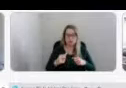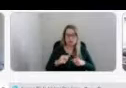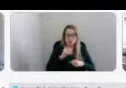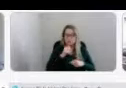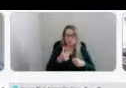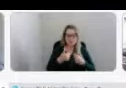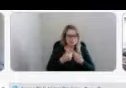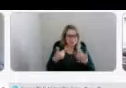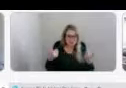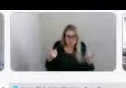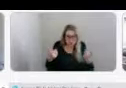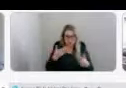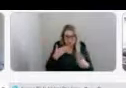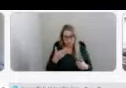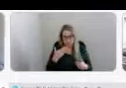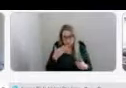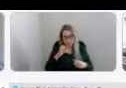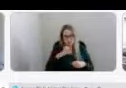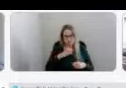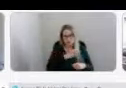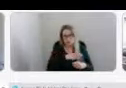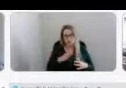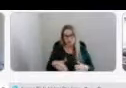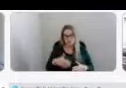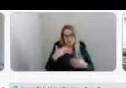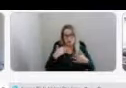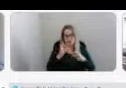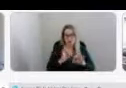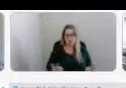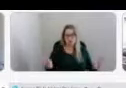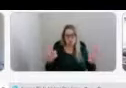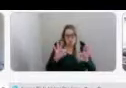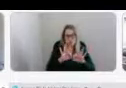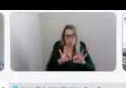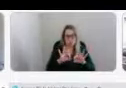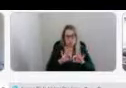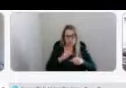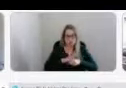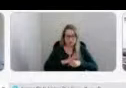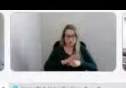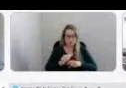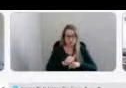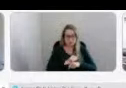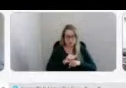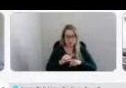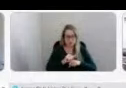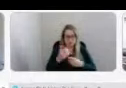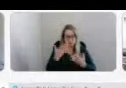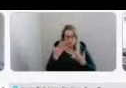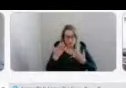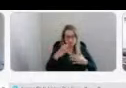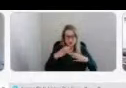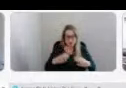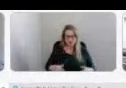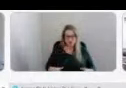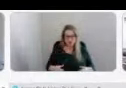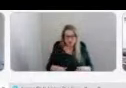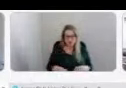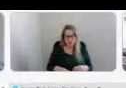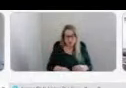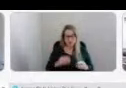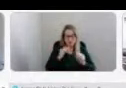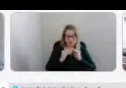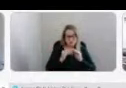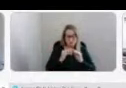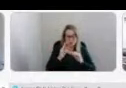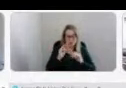us thank you commissioners for taking on this important time intensive and stressful task in service of the citizens of arizona as you adjust the draft